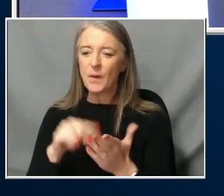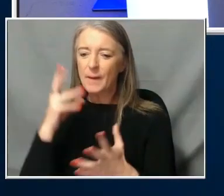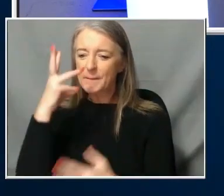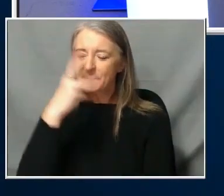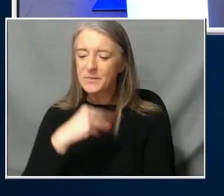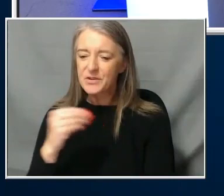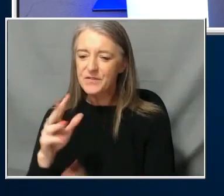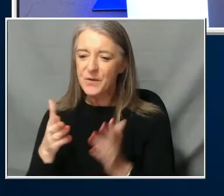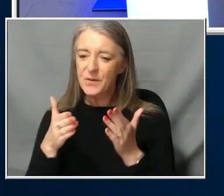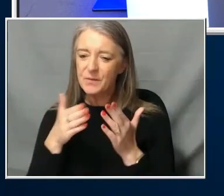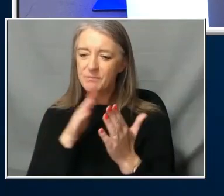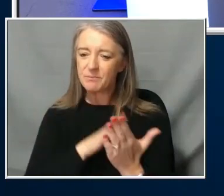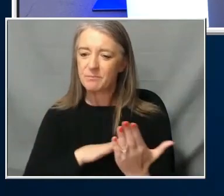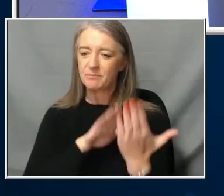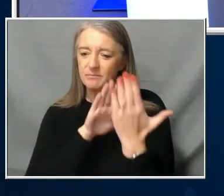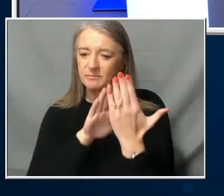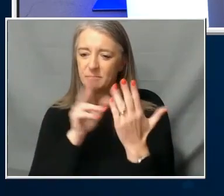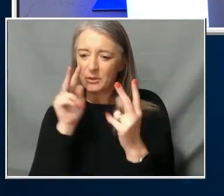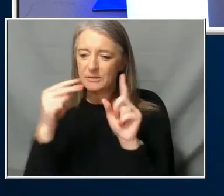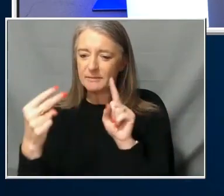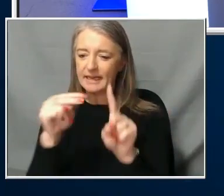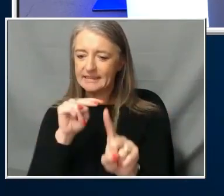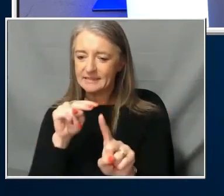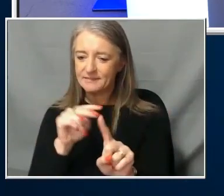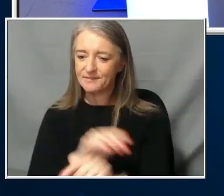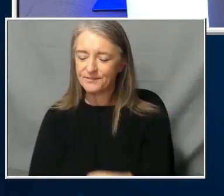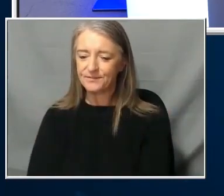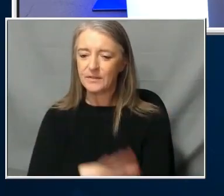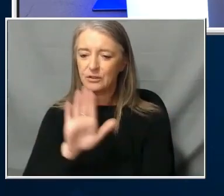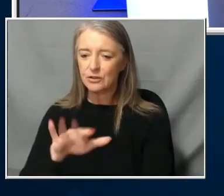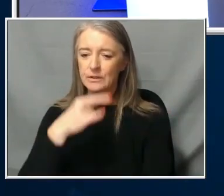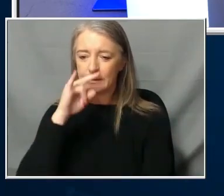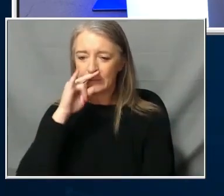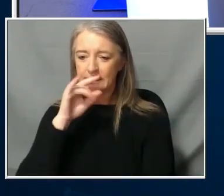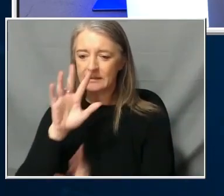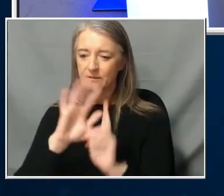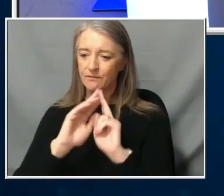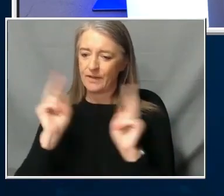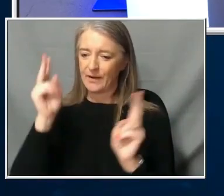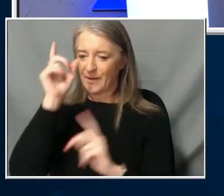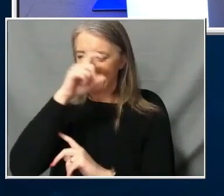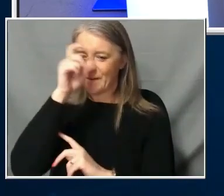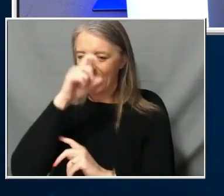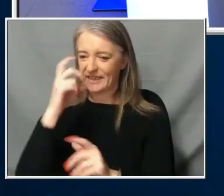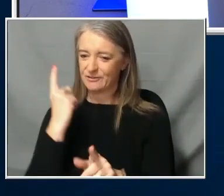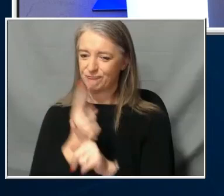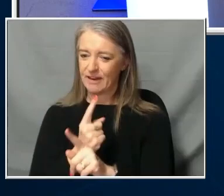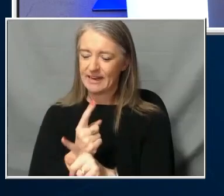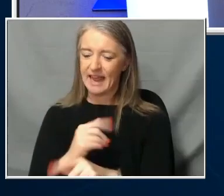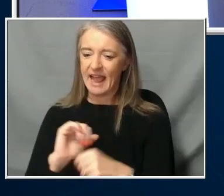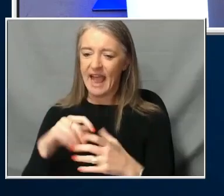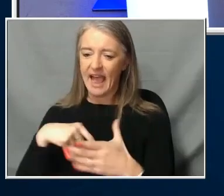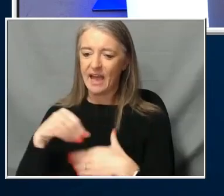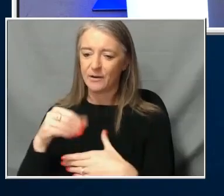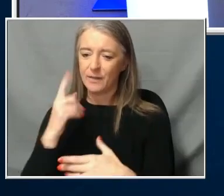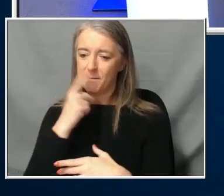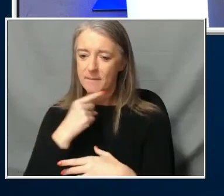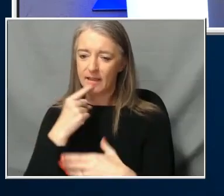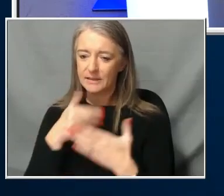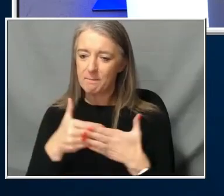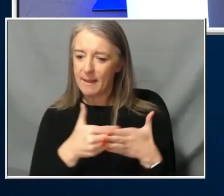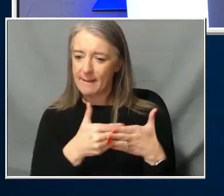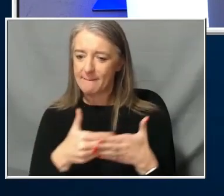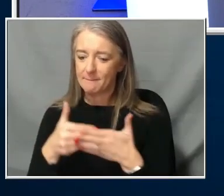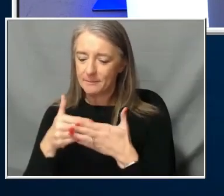way to look at it. That your child is very wise, right, out of the mouths of babes. We have so many